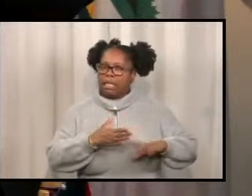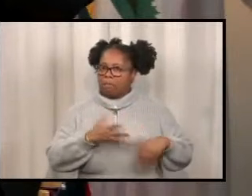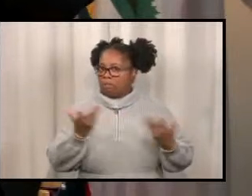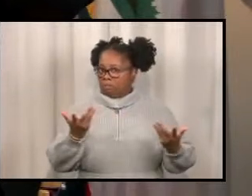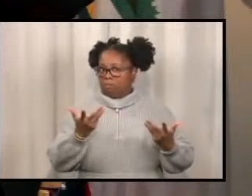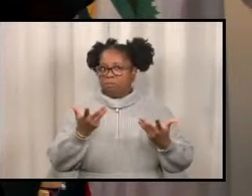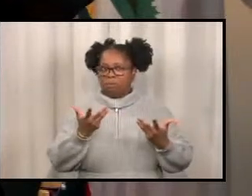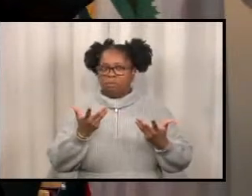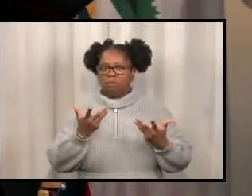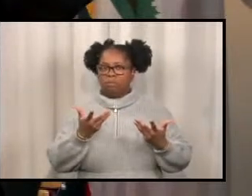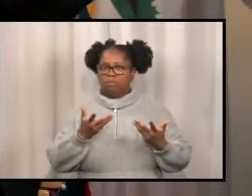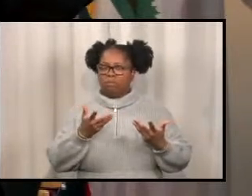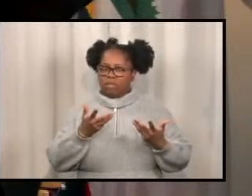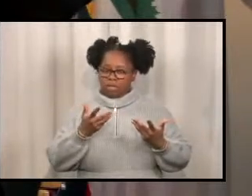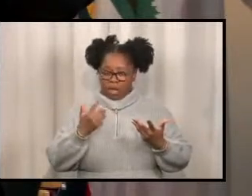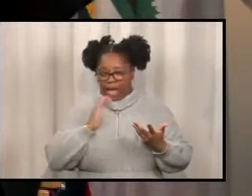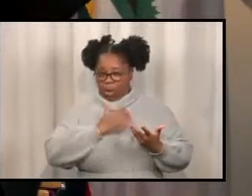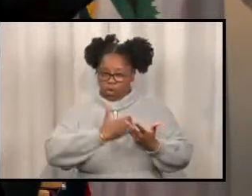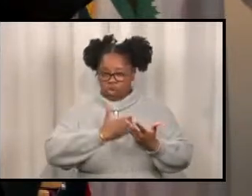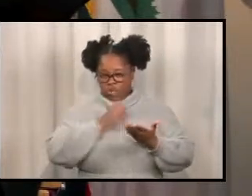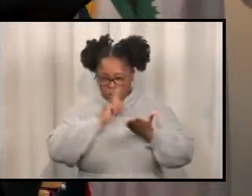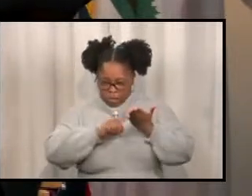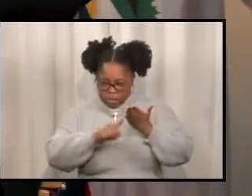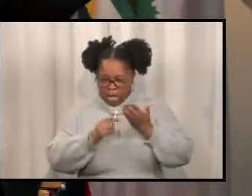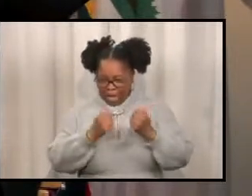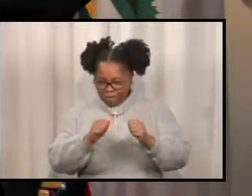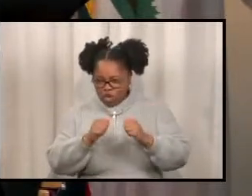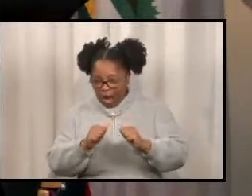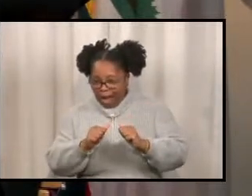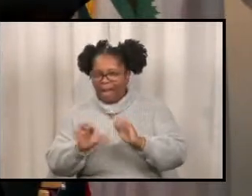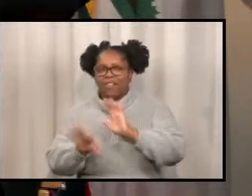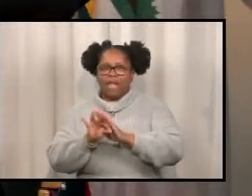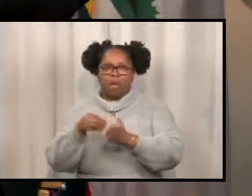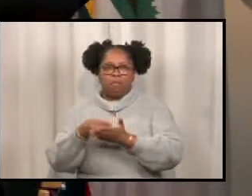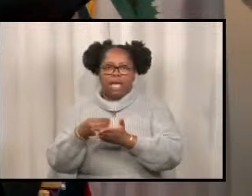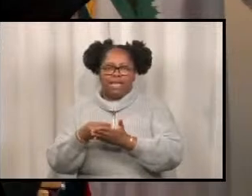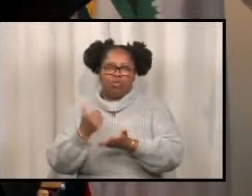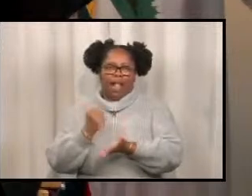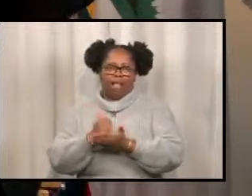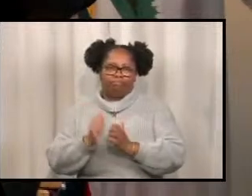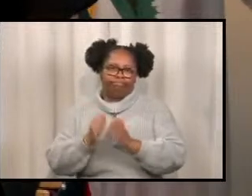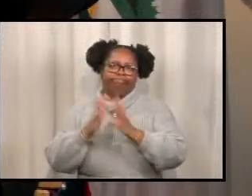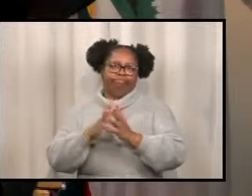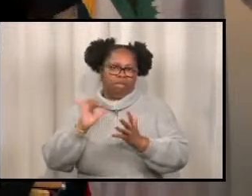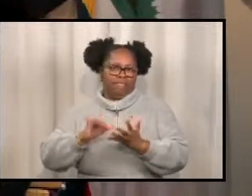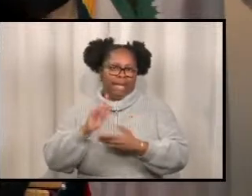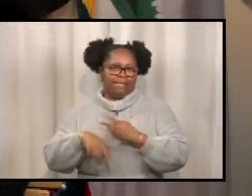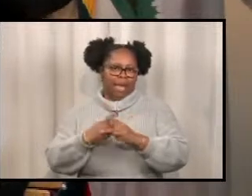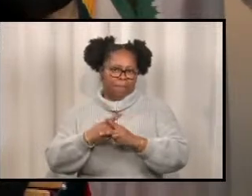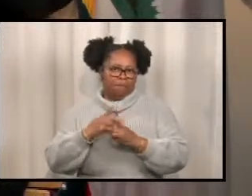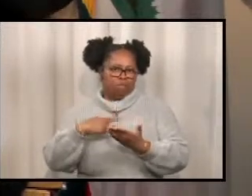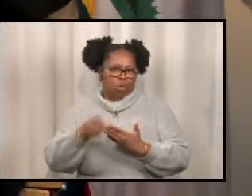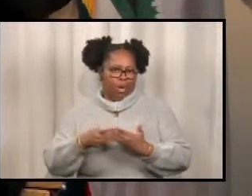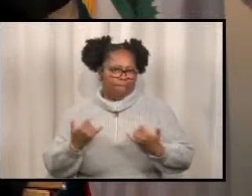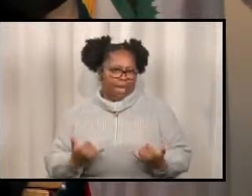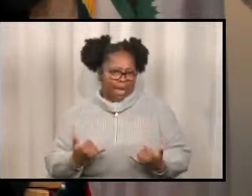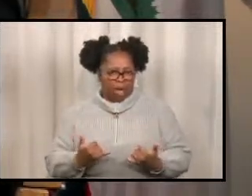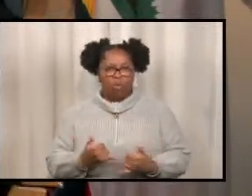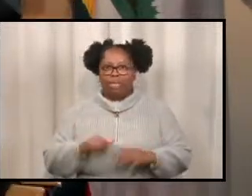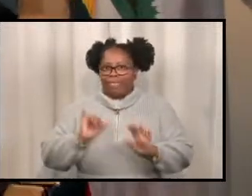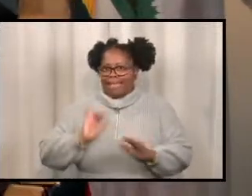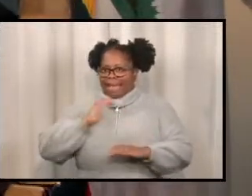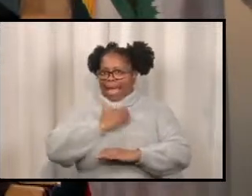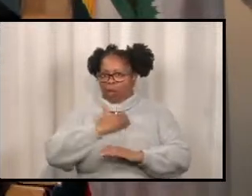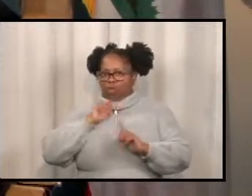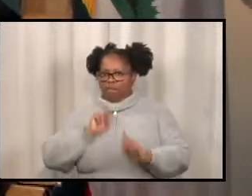result of those efforts, we were able to secure resources to help launch a program like this. Now that's what we do on our side,